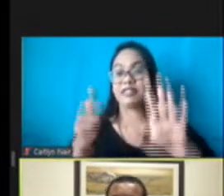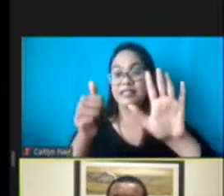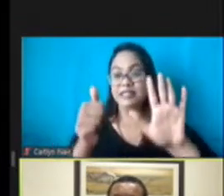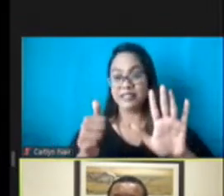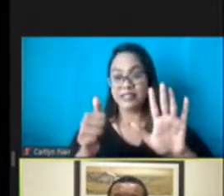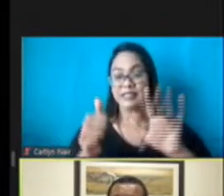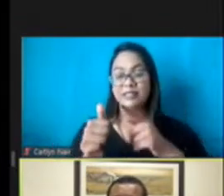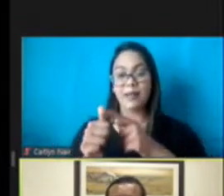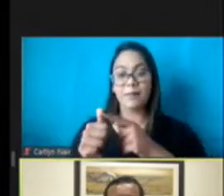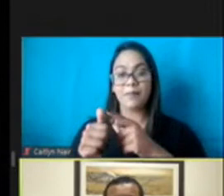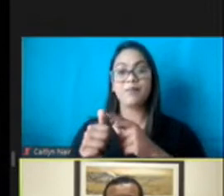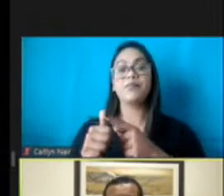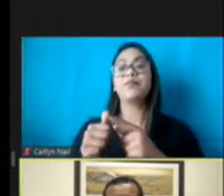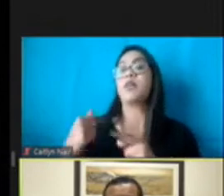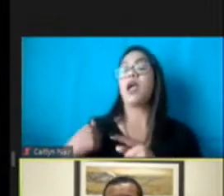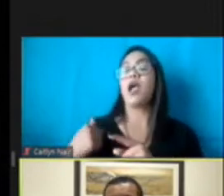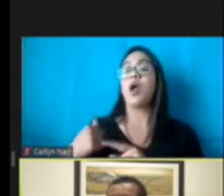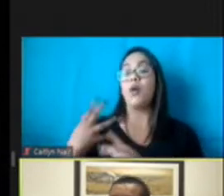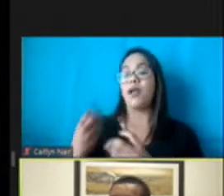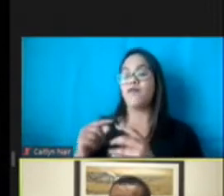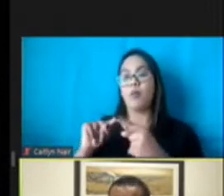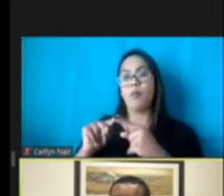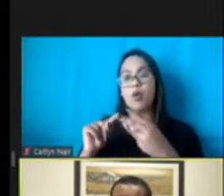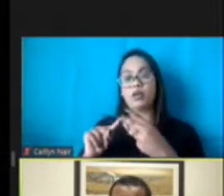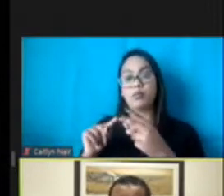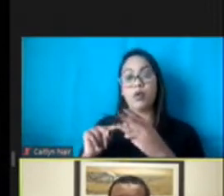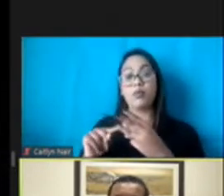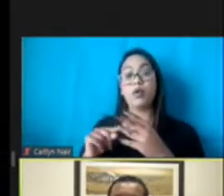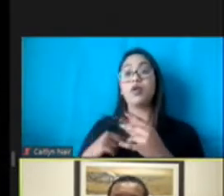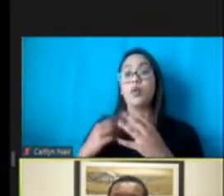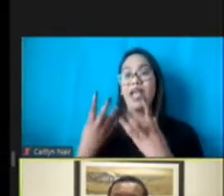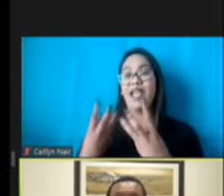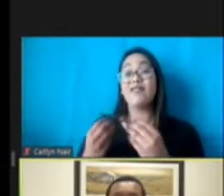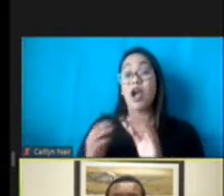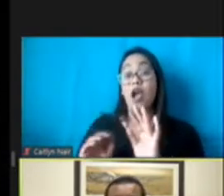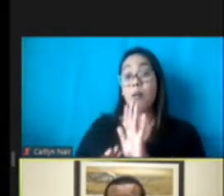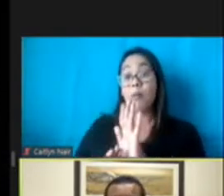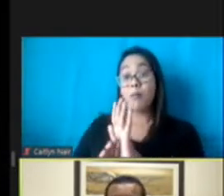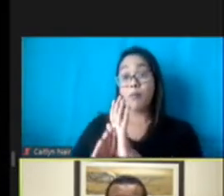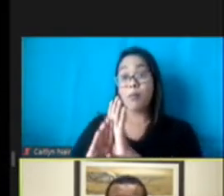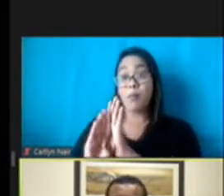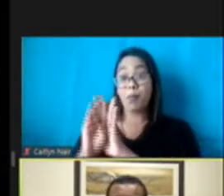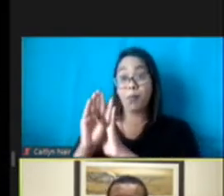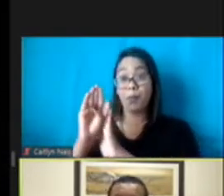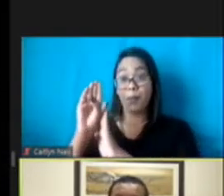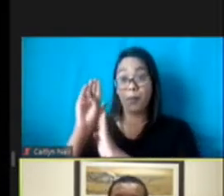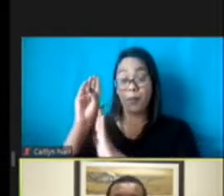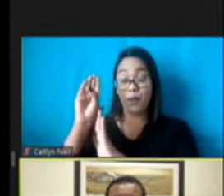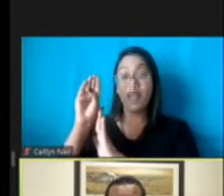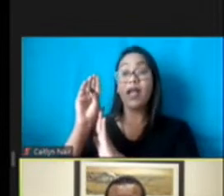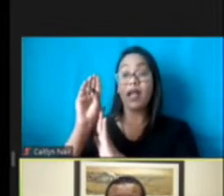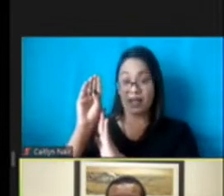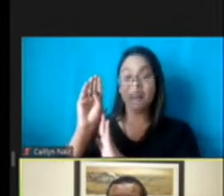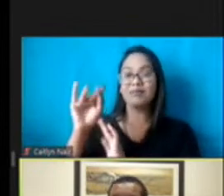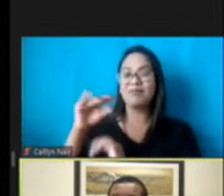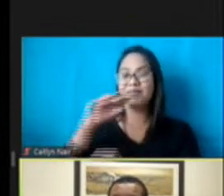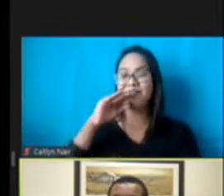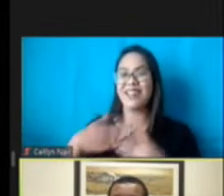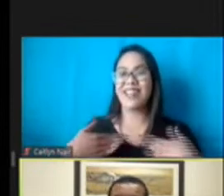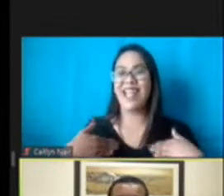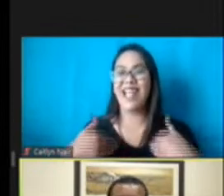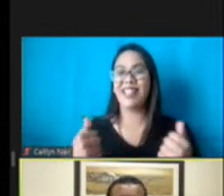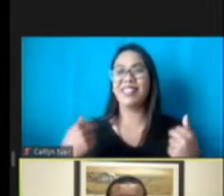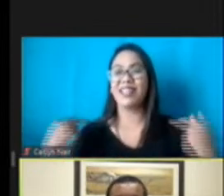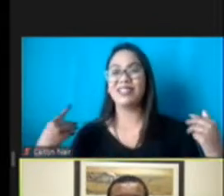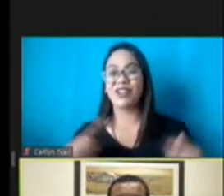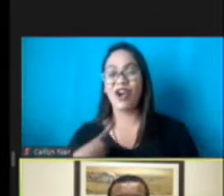made that we might have more, because we have more infections, more healthcare workers are infected, and therefore more healthcare workers are in quarantine